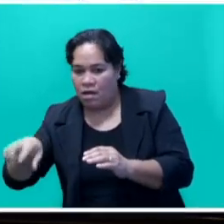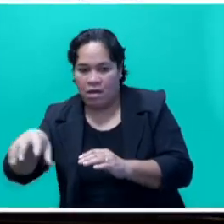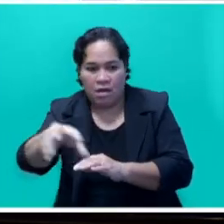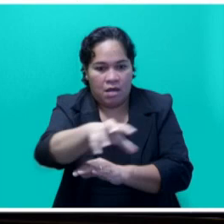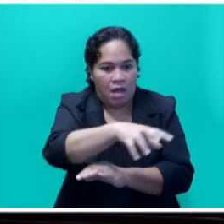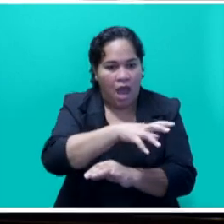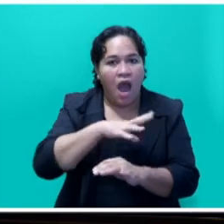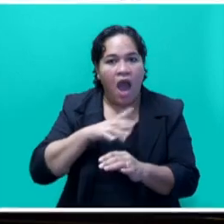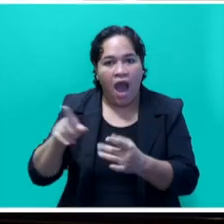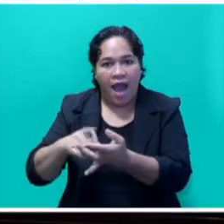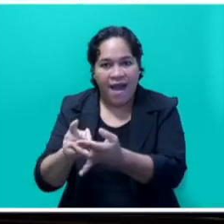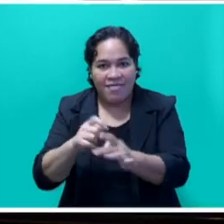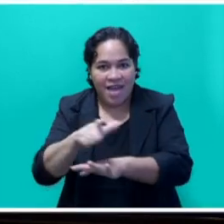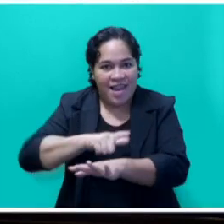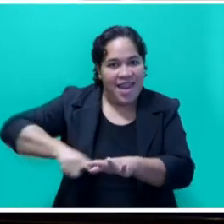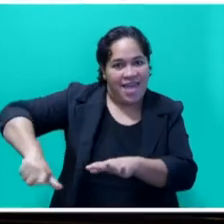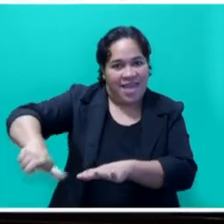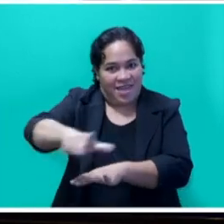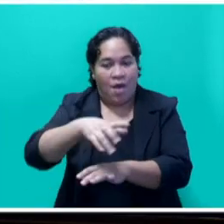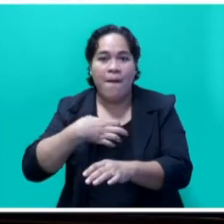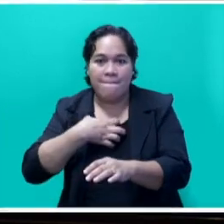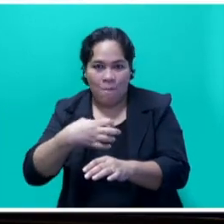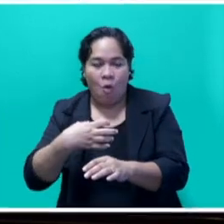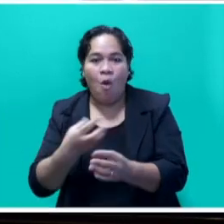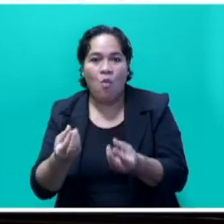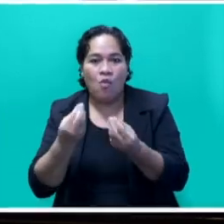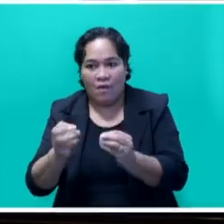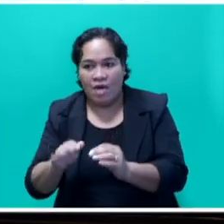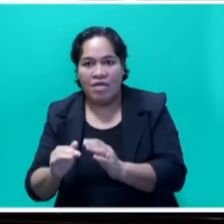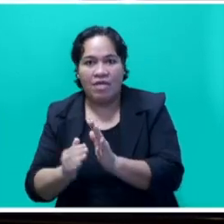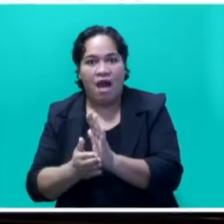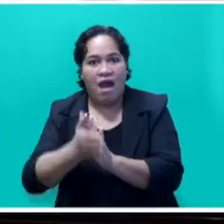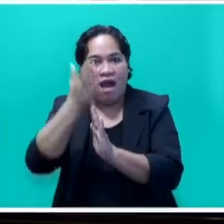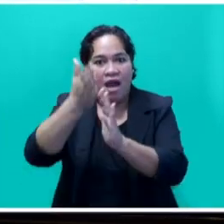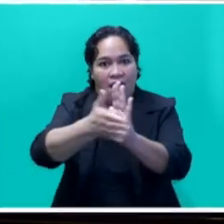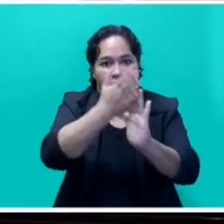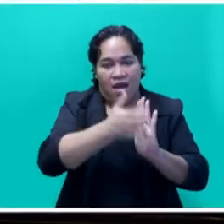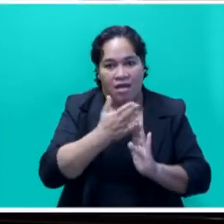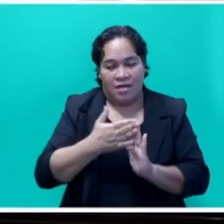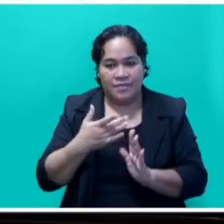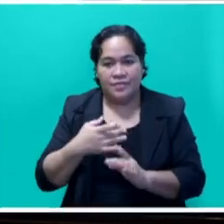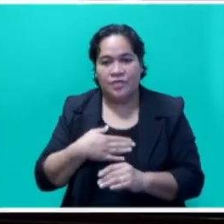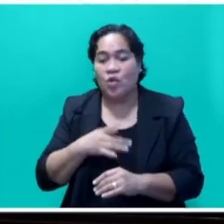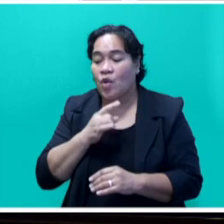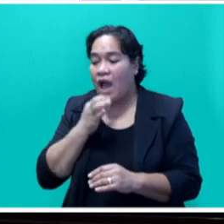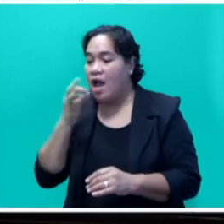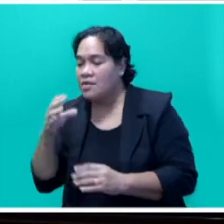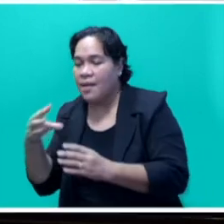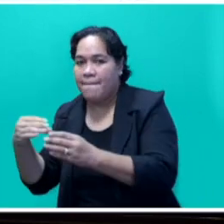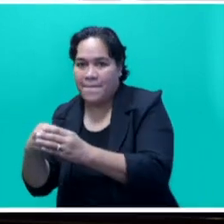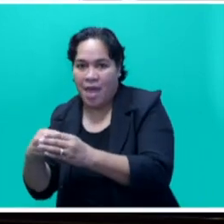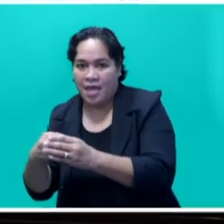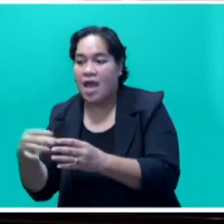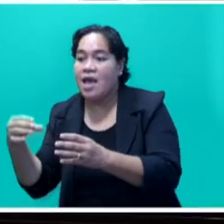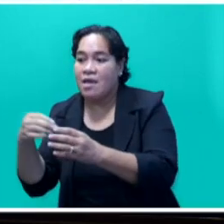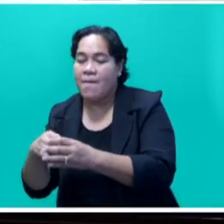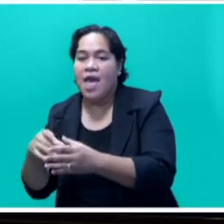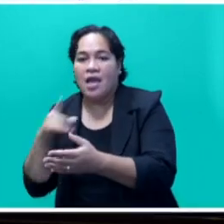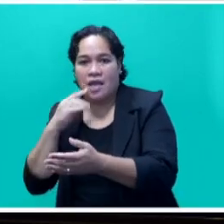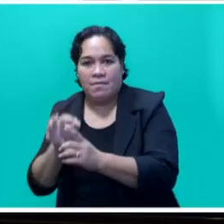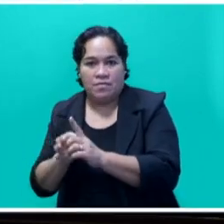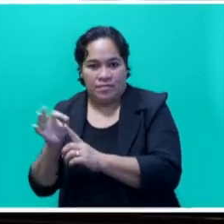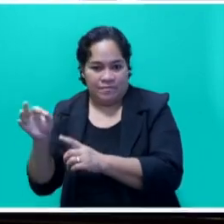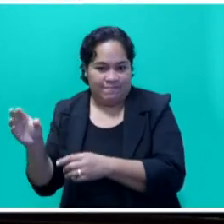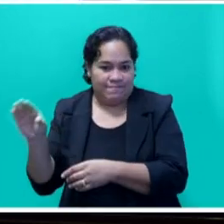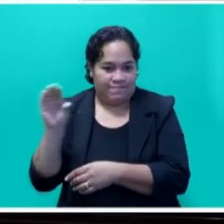tenure. They've got a lease that they can actually readily use, go to the bank. It improves the value of the land for the landowners.